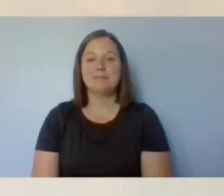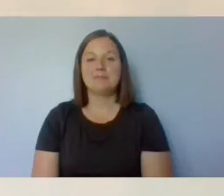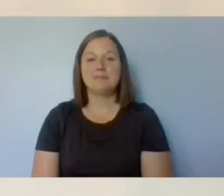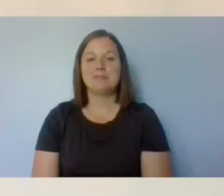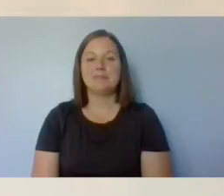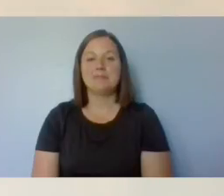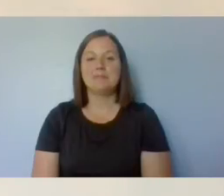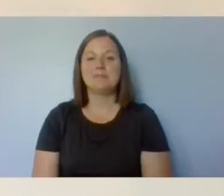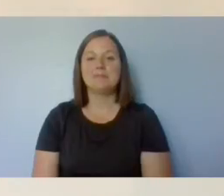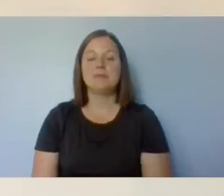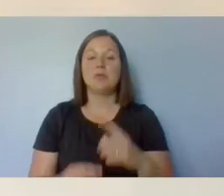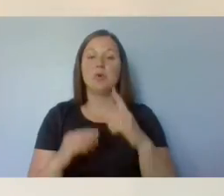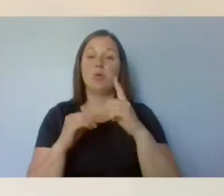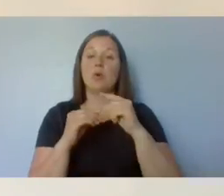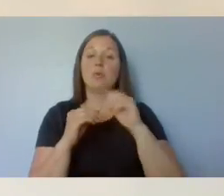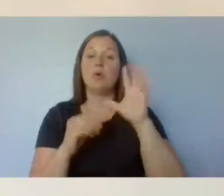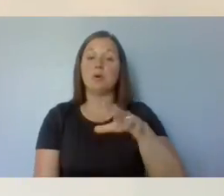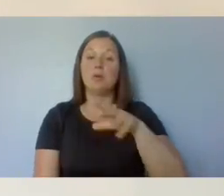One more breath in